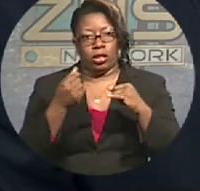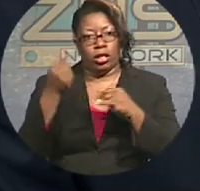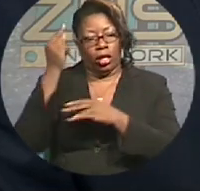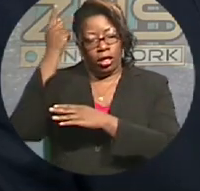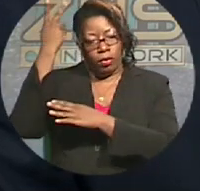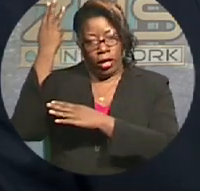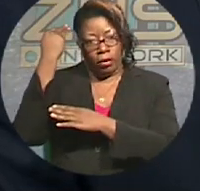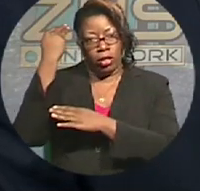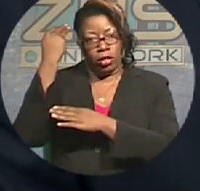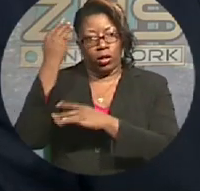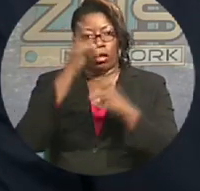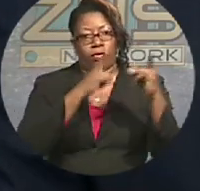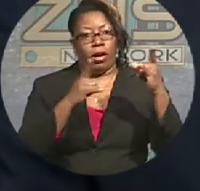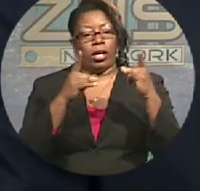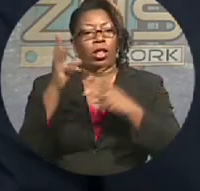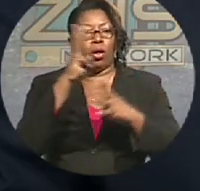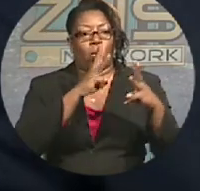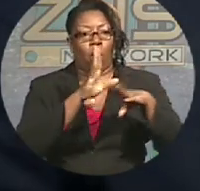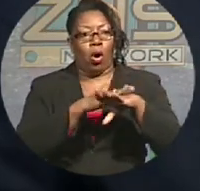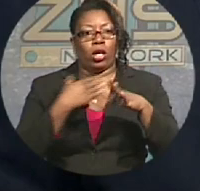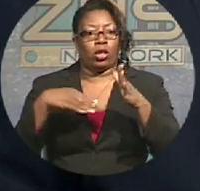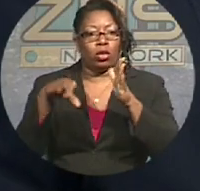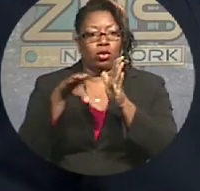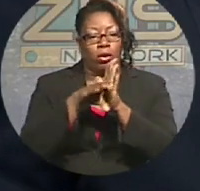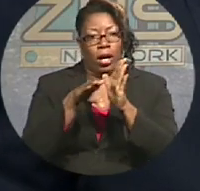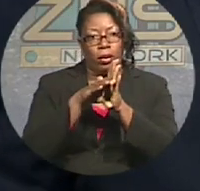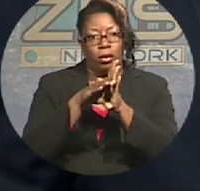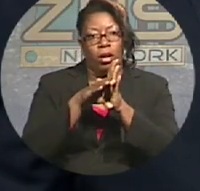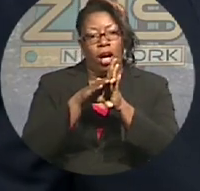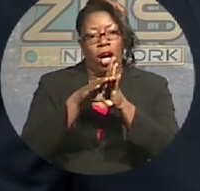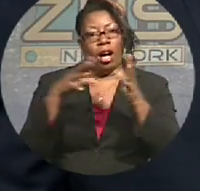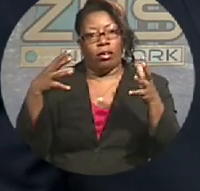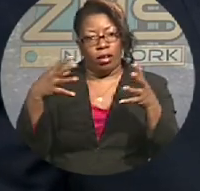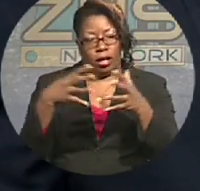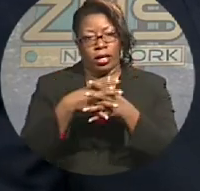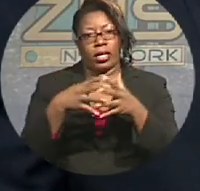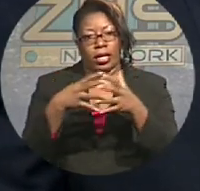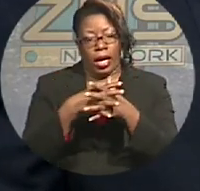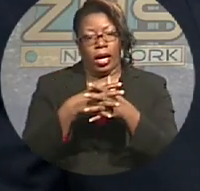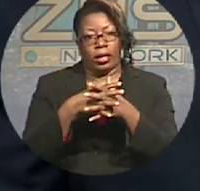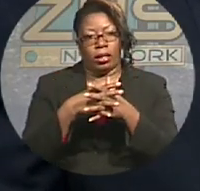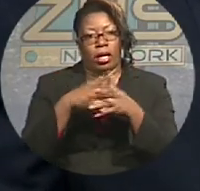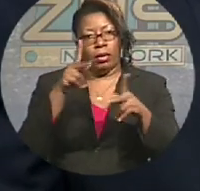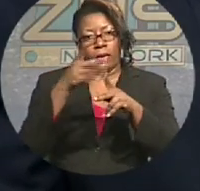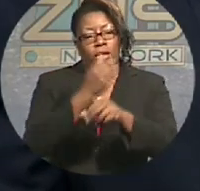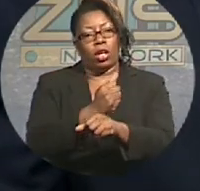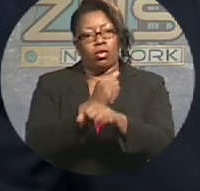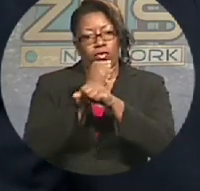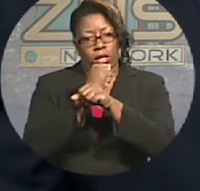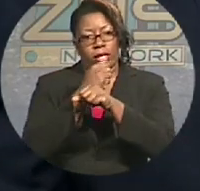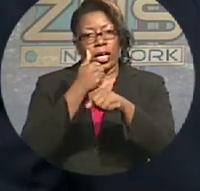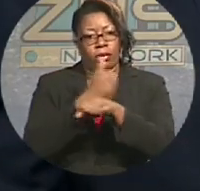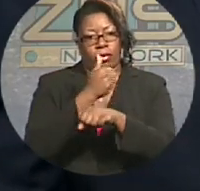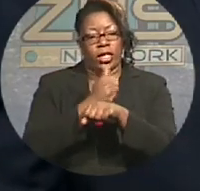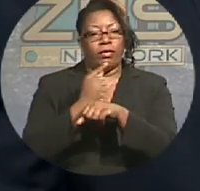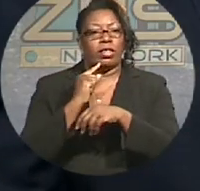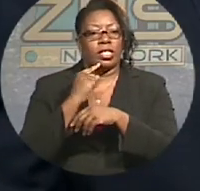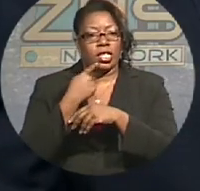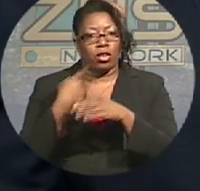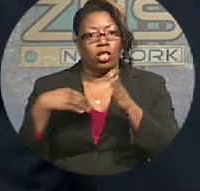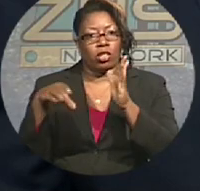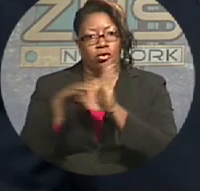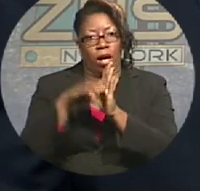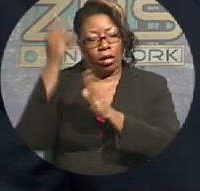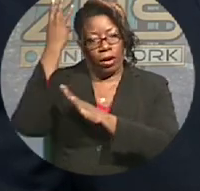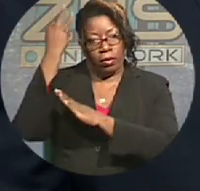crime, ranging from forming a gang unit to bringing legislation to cut out bail for people arrested and charged with serious crimes, which the